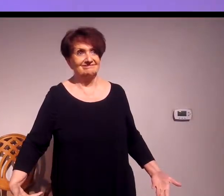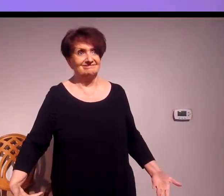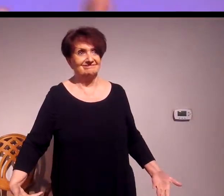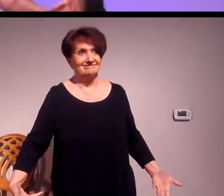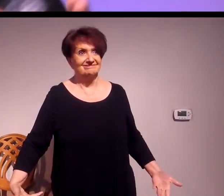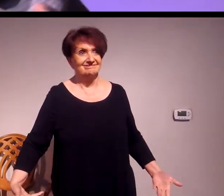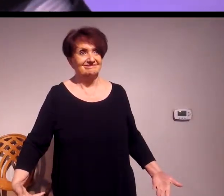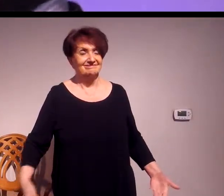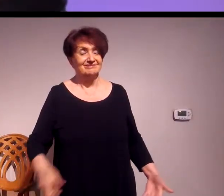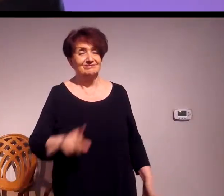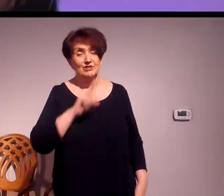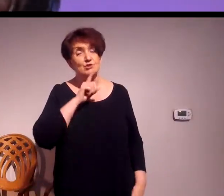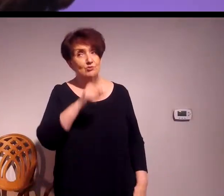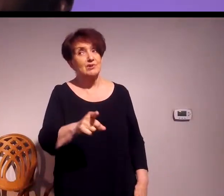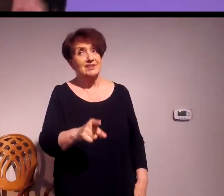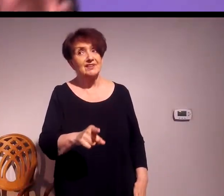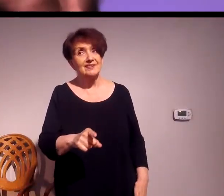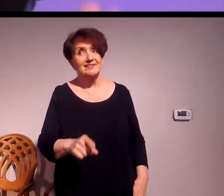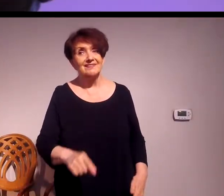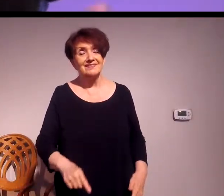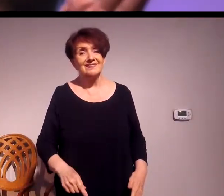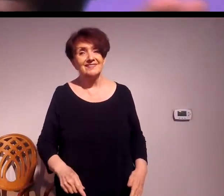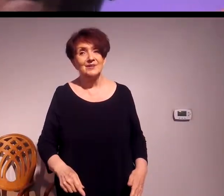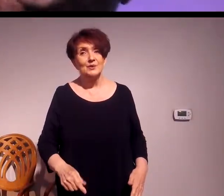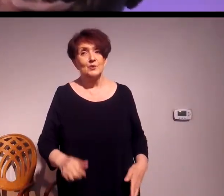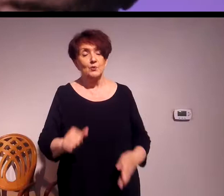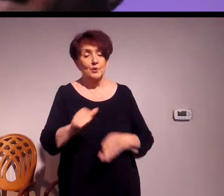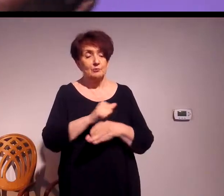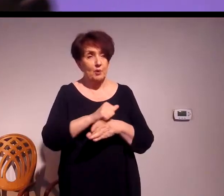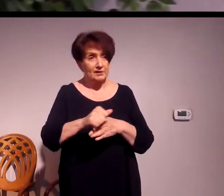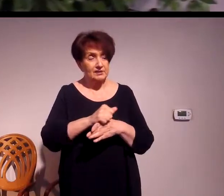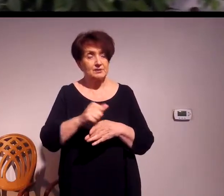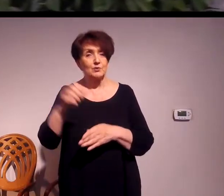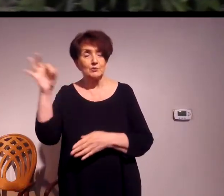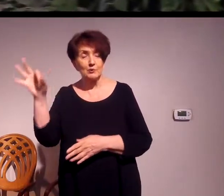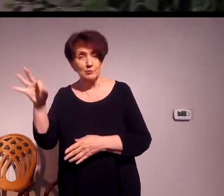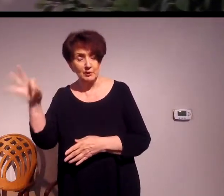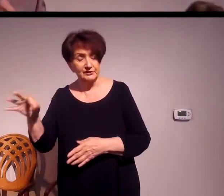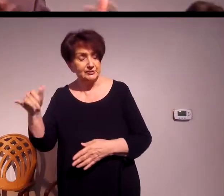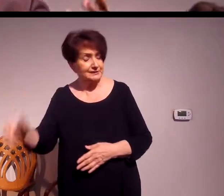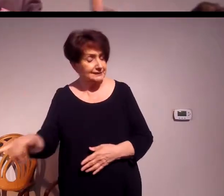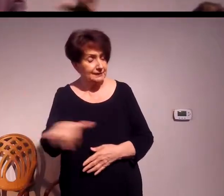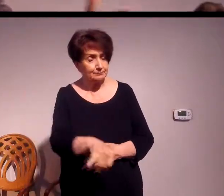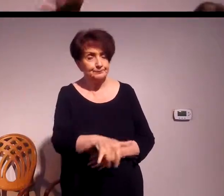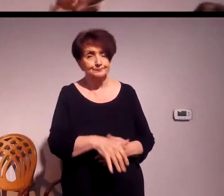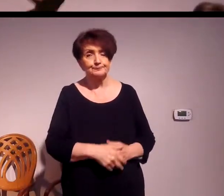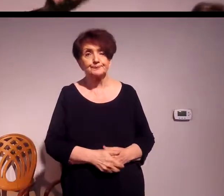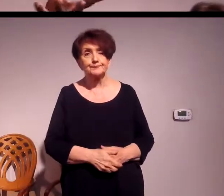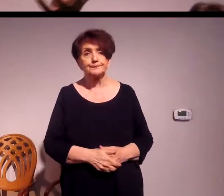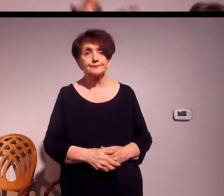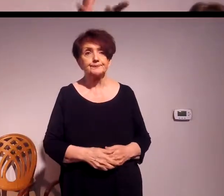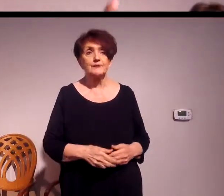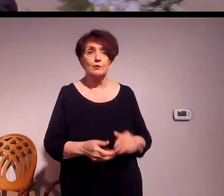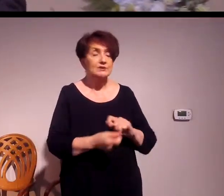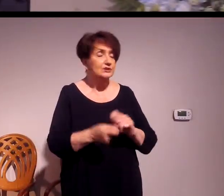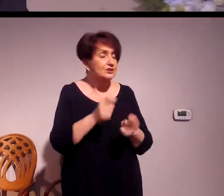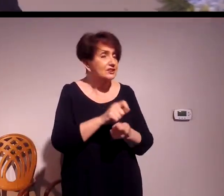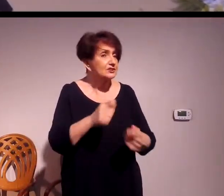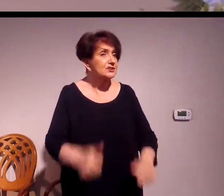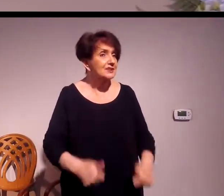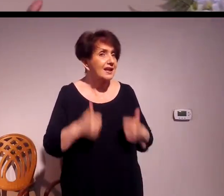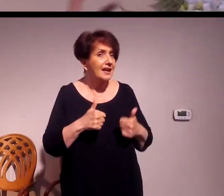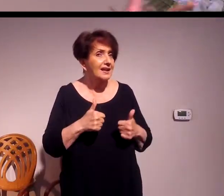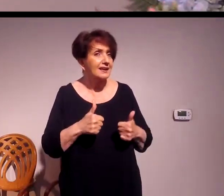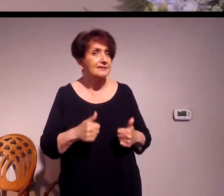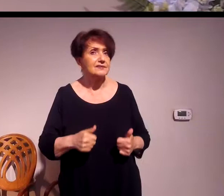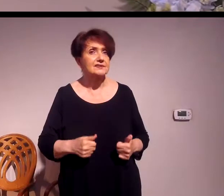and it's really an example of how we actually practice what we preach around here, because we talked about how we transform lives and how we talk